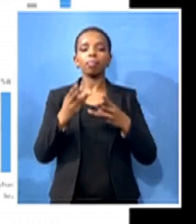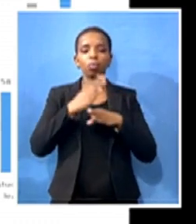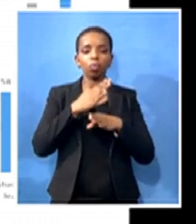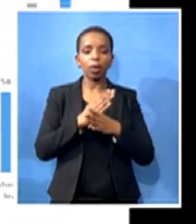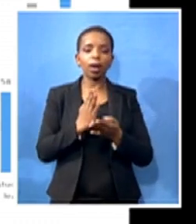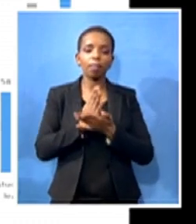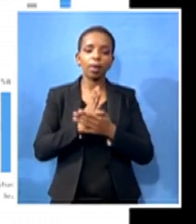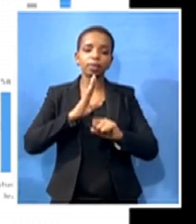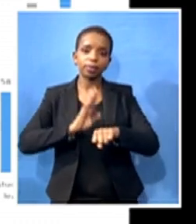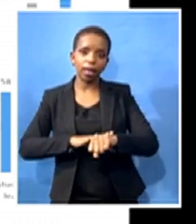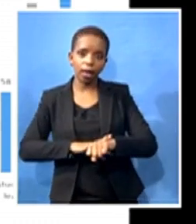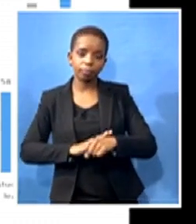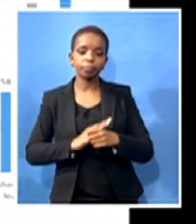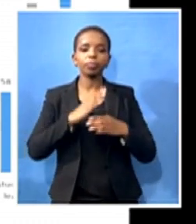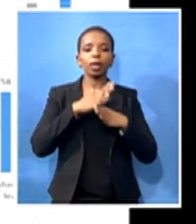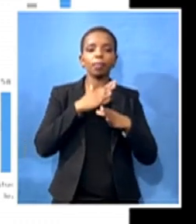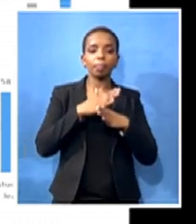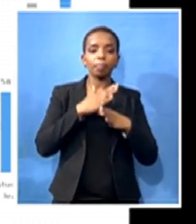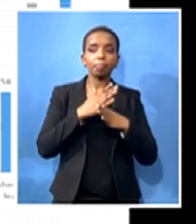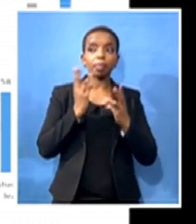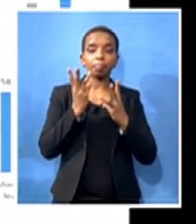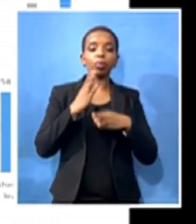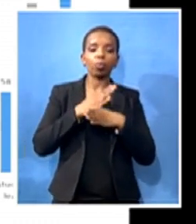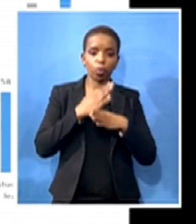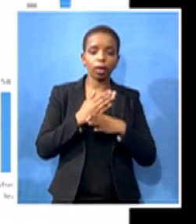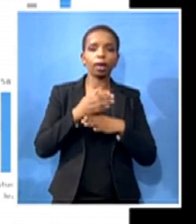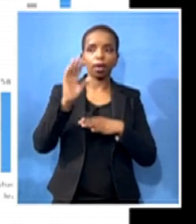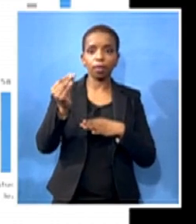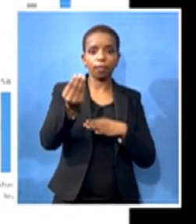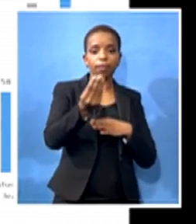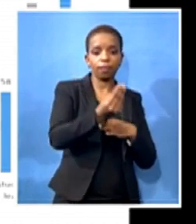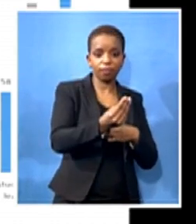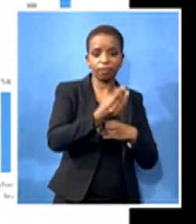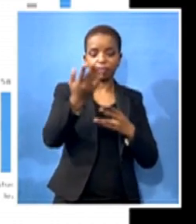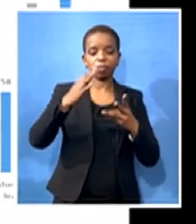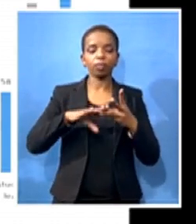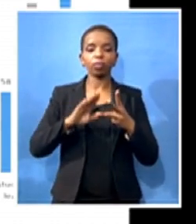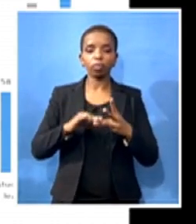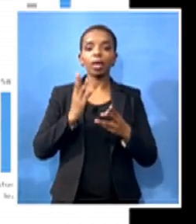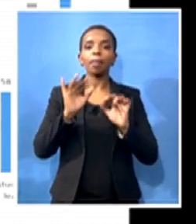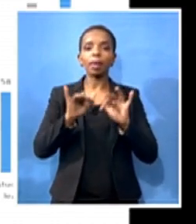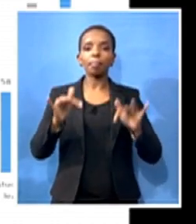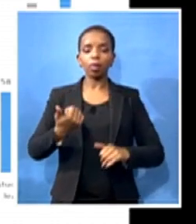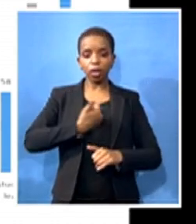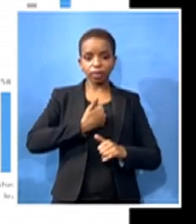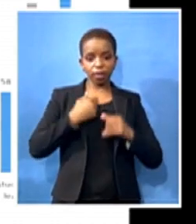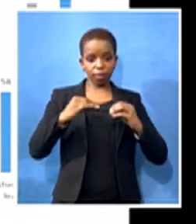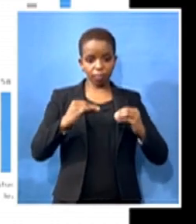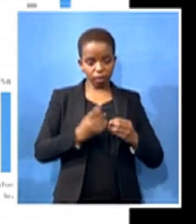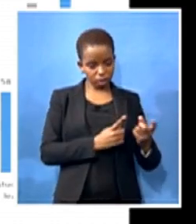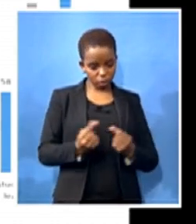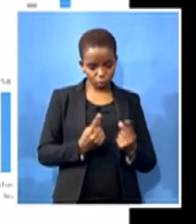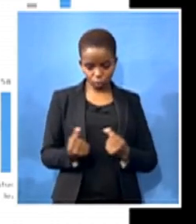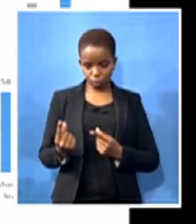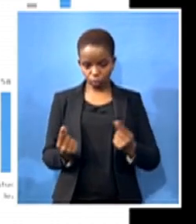and those include self-employed persons. The opposite has happened with